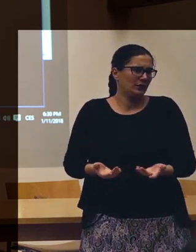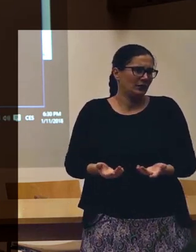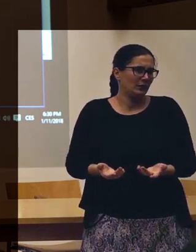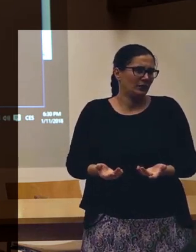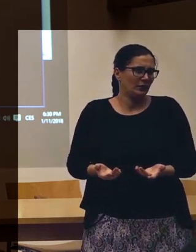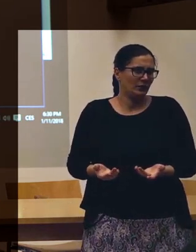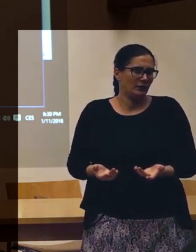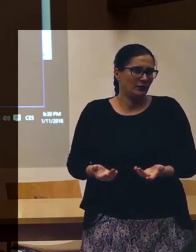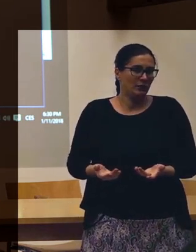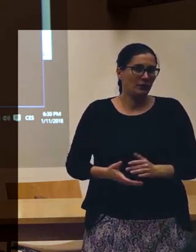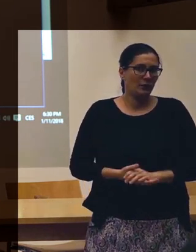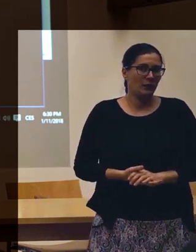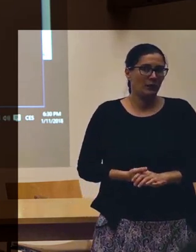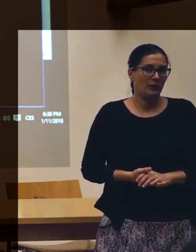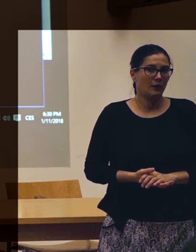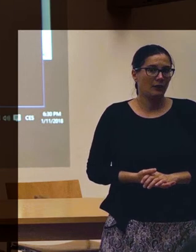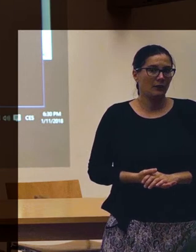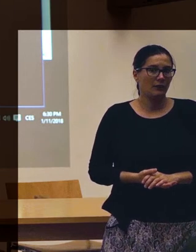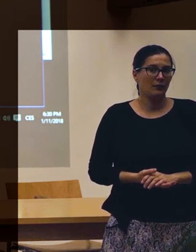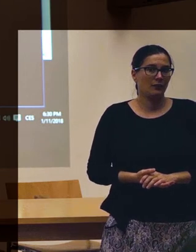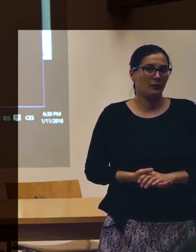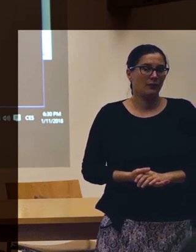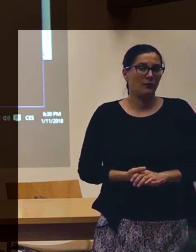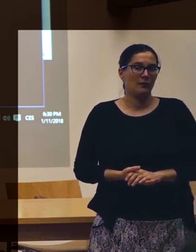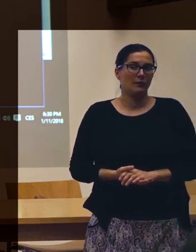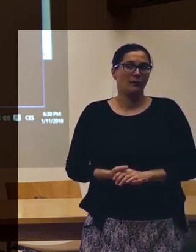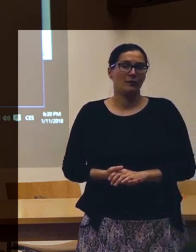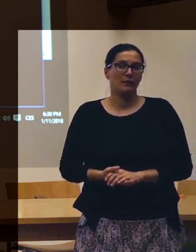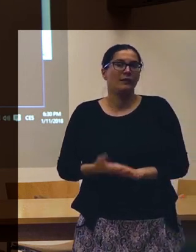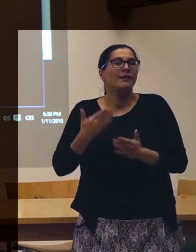with everyone that everyone should going to be ready to your